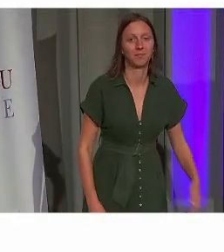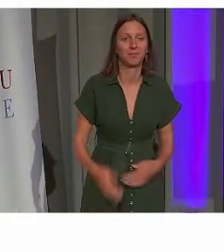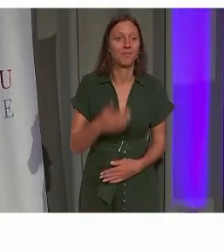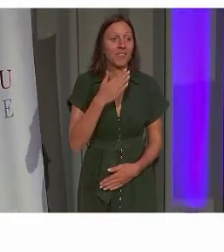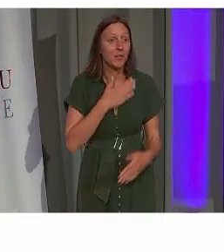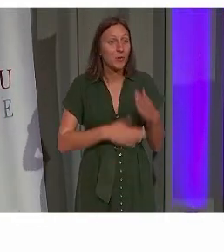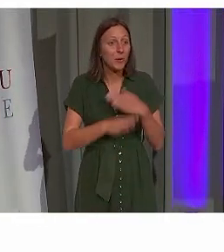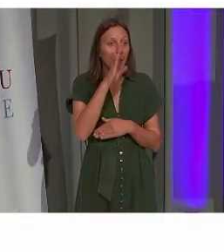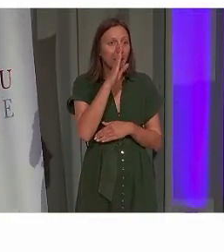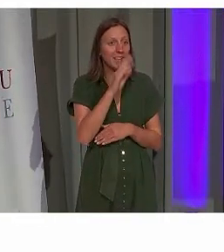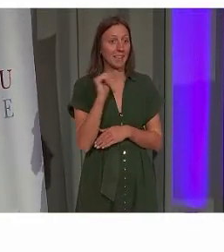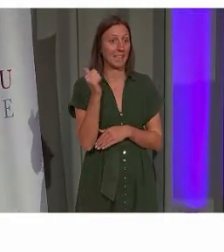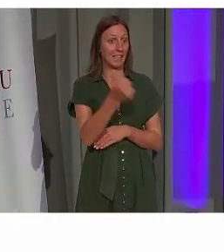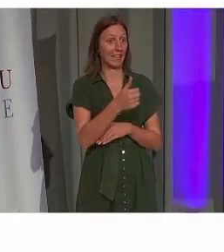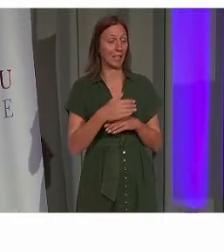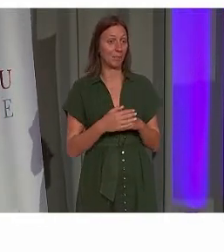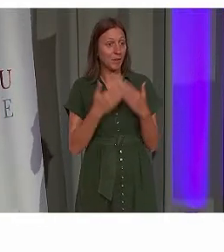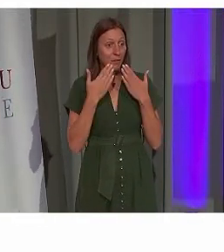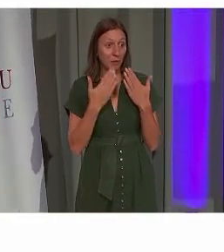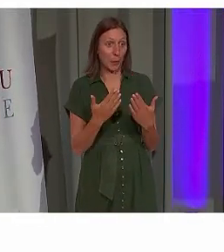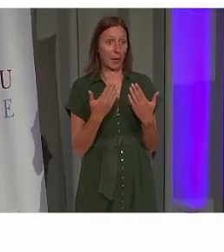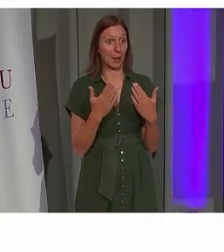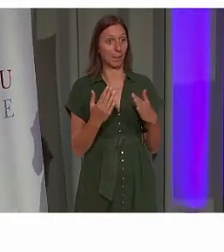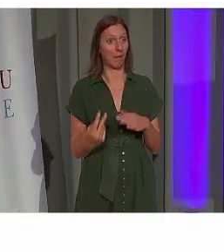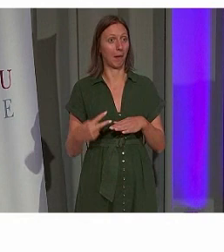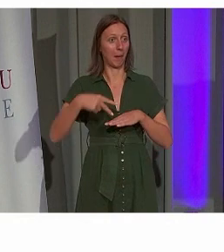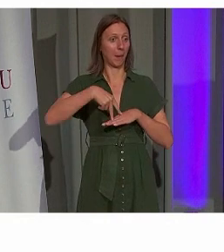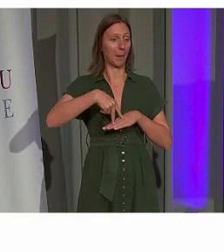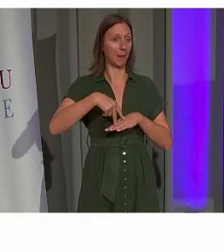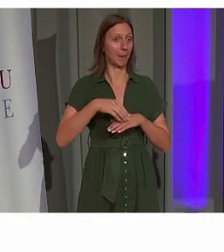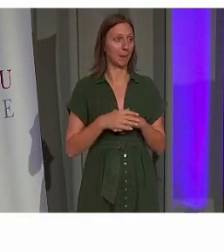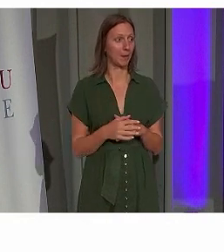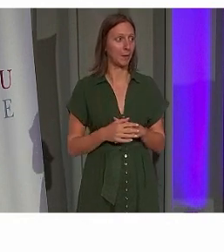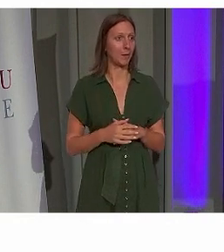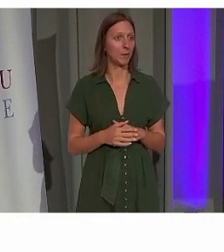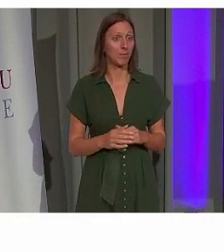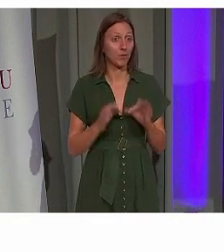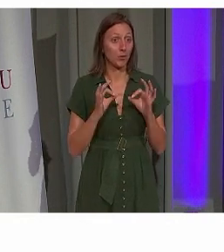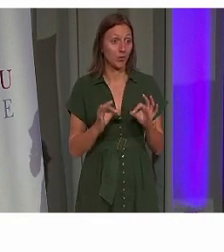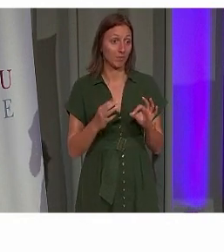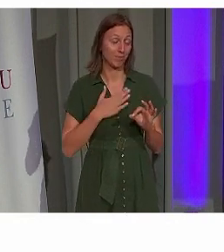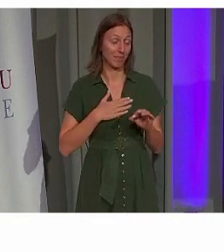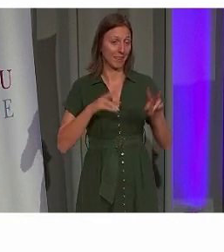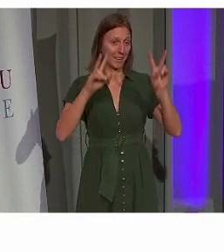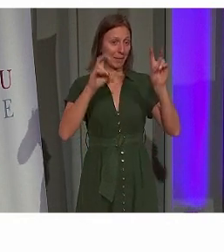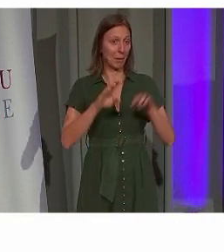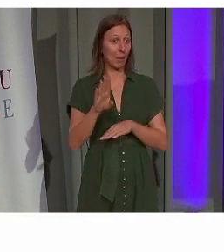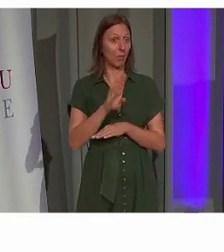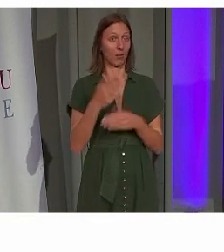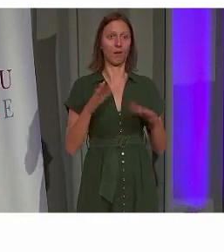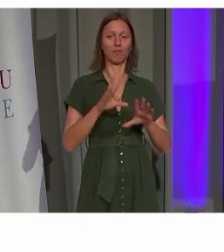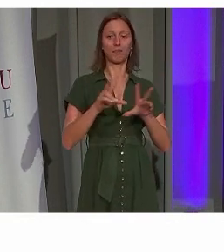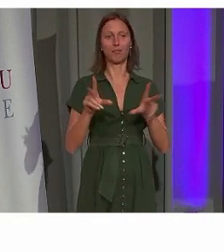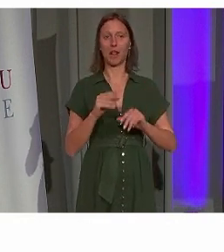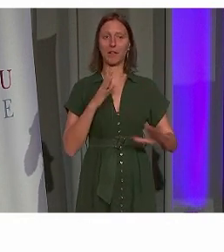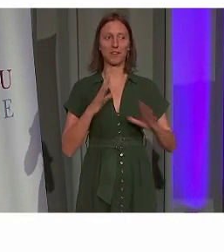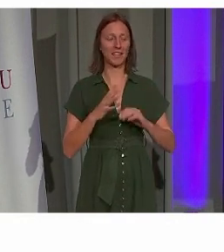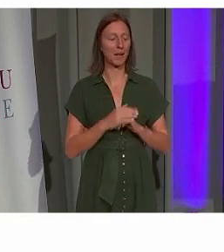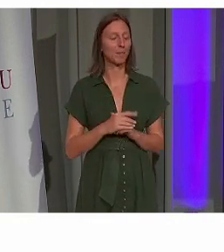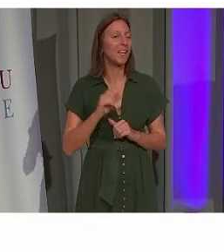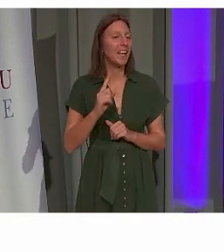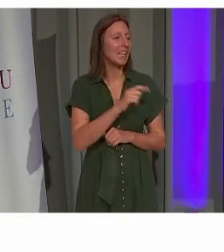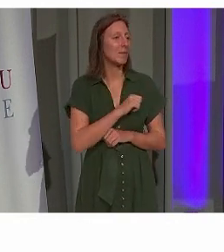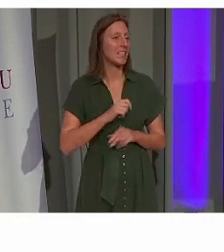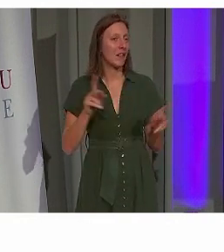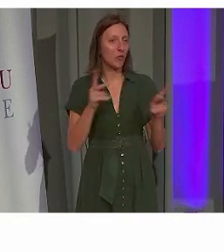Goedemiddag iedereen. Bedankt dat ik hier het forum krijg om inderdaad... Good afternoon, everyone. Well, I was asked